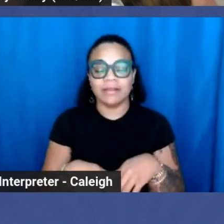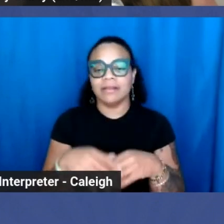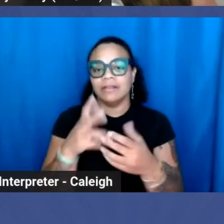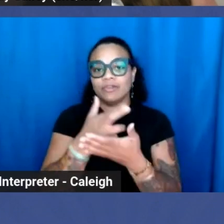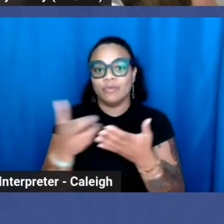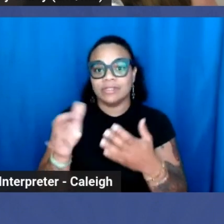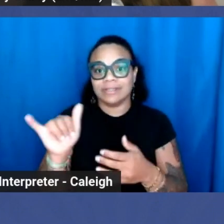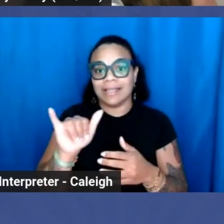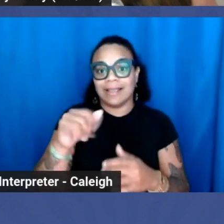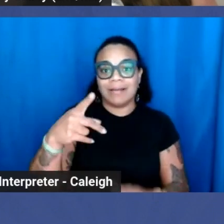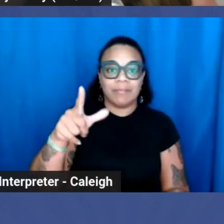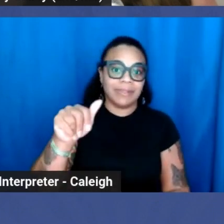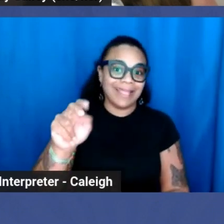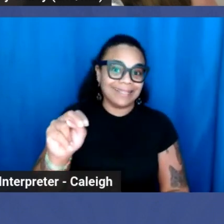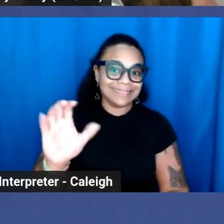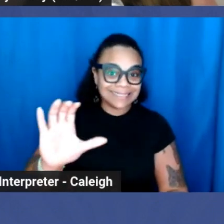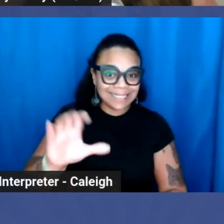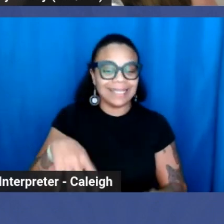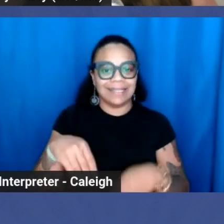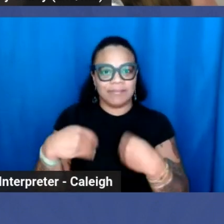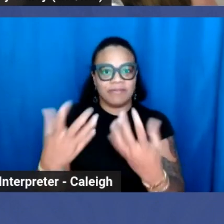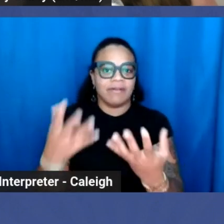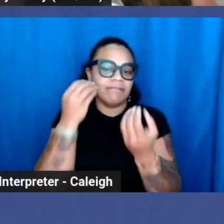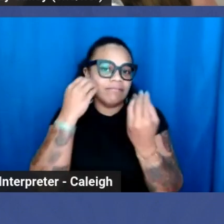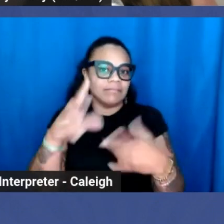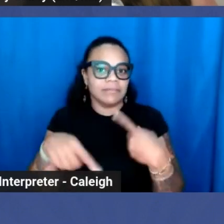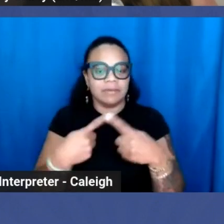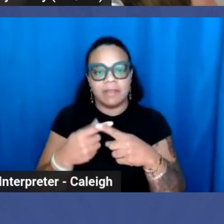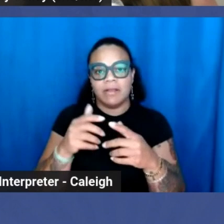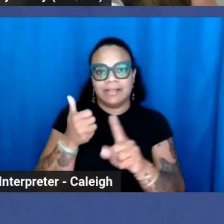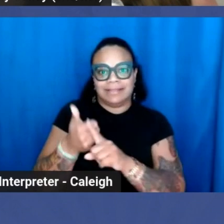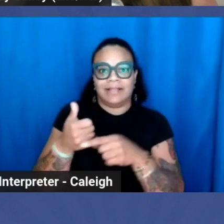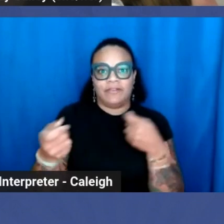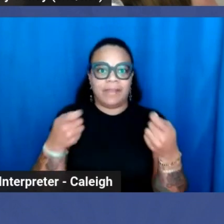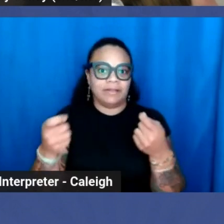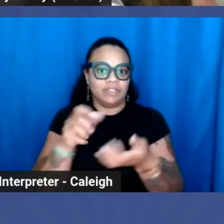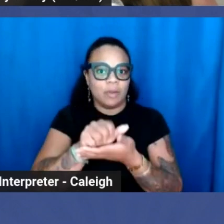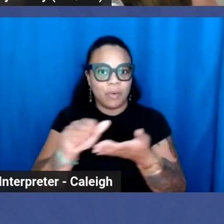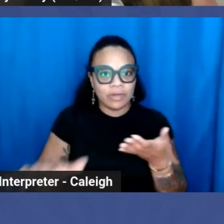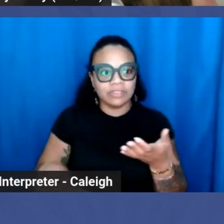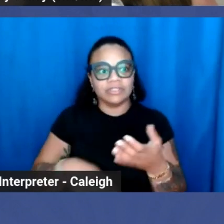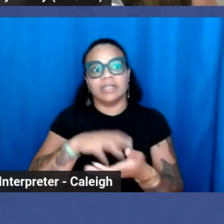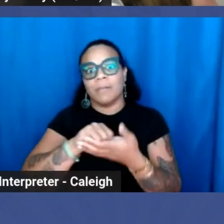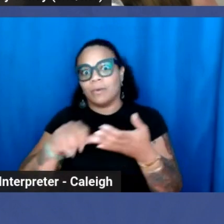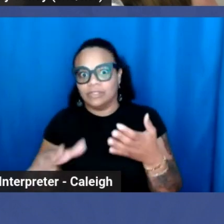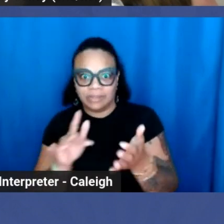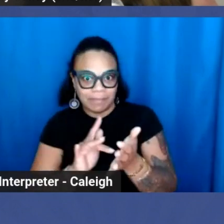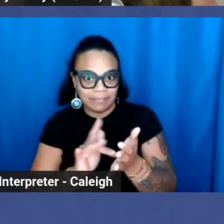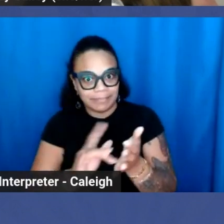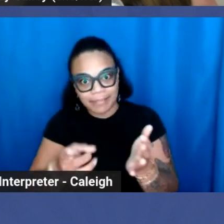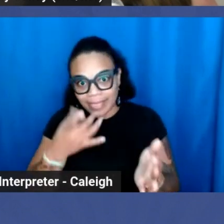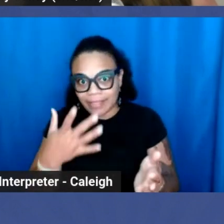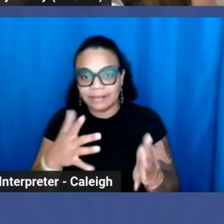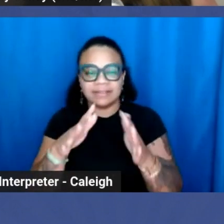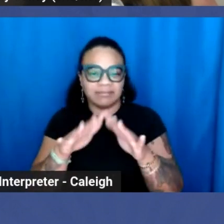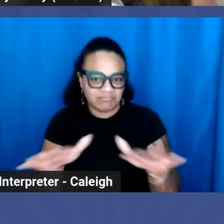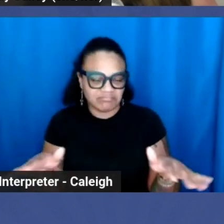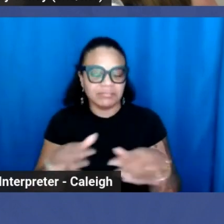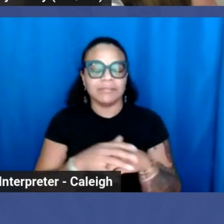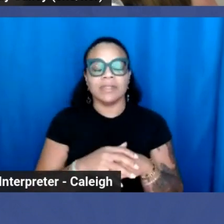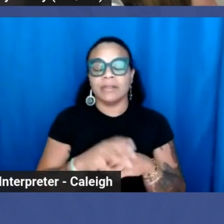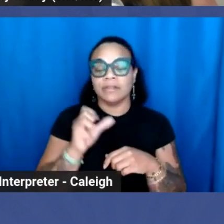Plan C that give out information on self-managed abortion, abortion pills, etc. So they're seeing this as